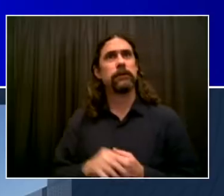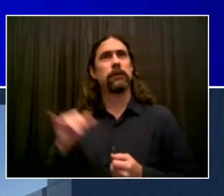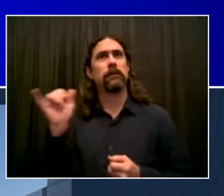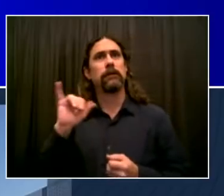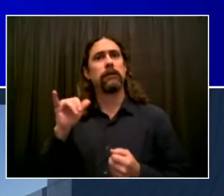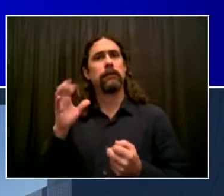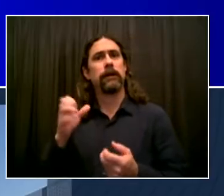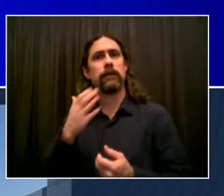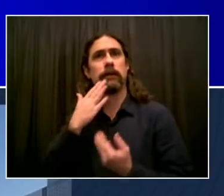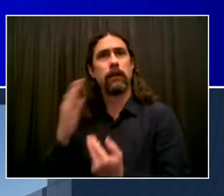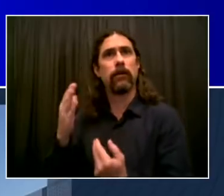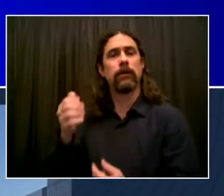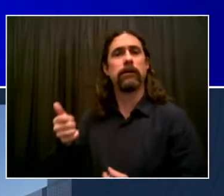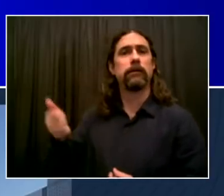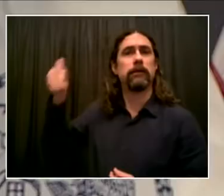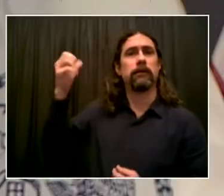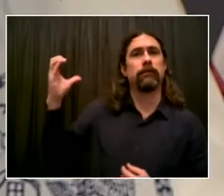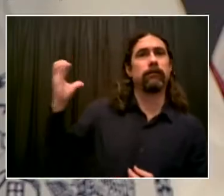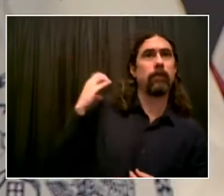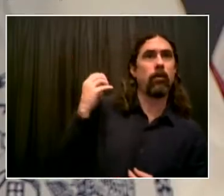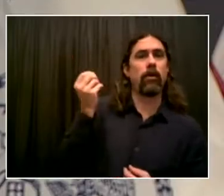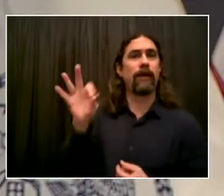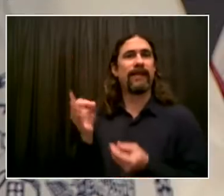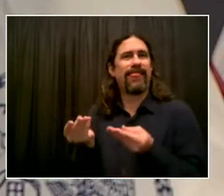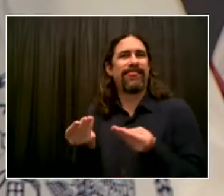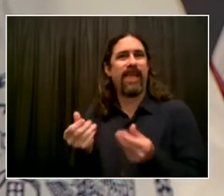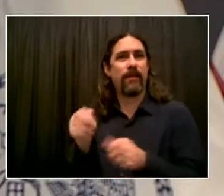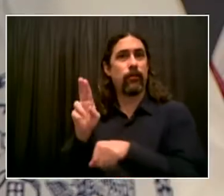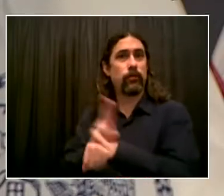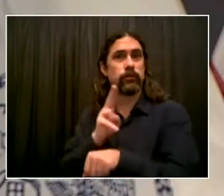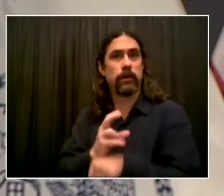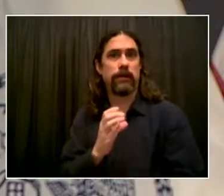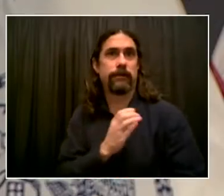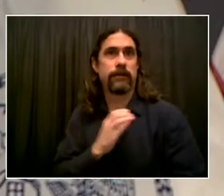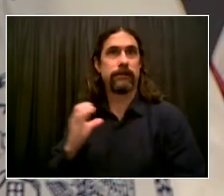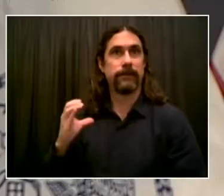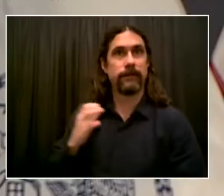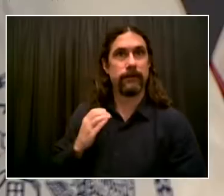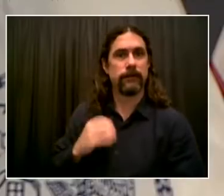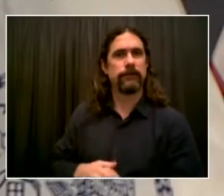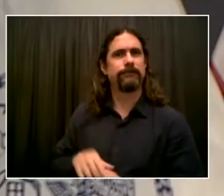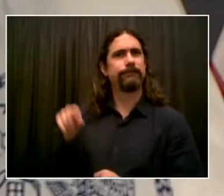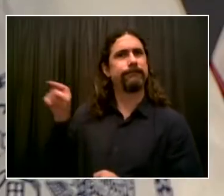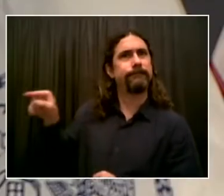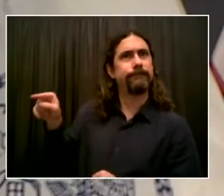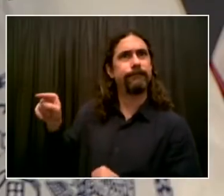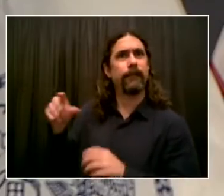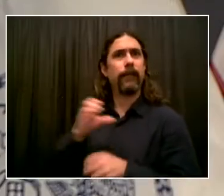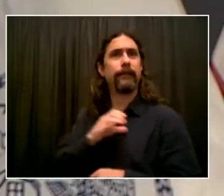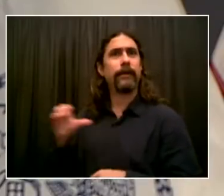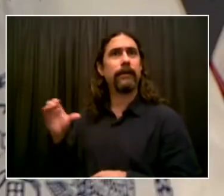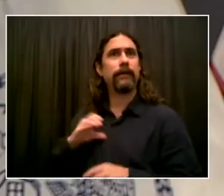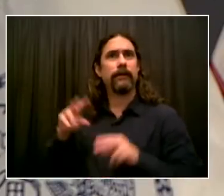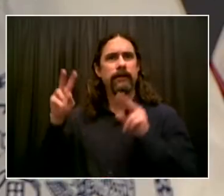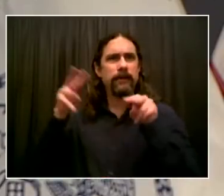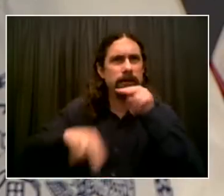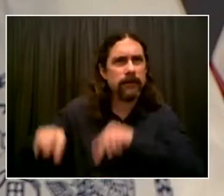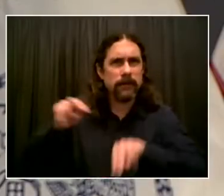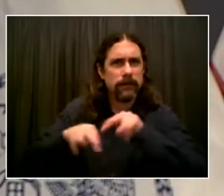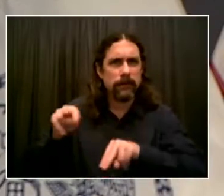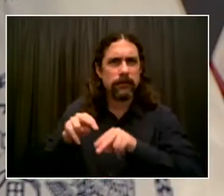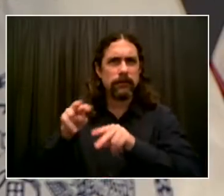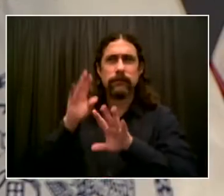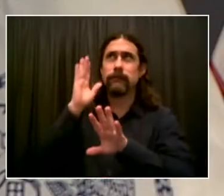York City and provided a lot of leadership in this moment. And I've seen the good work he's done in his community in the Bronx, but he's also